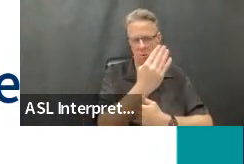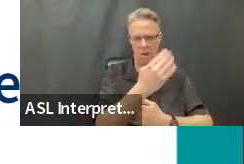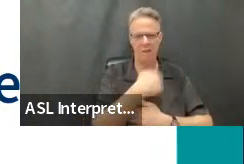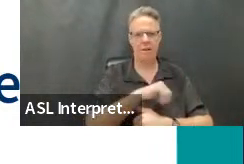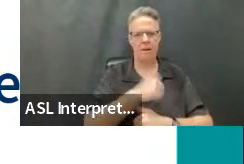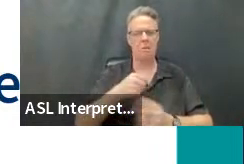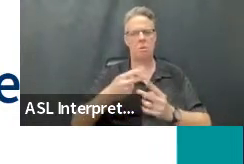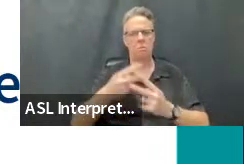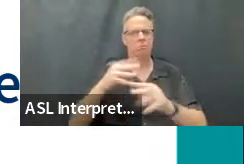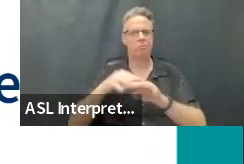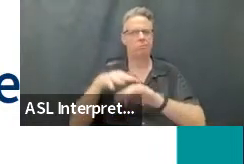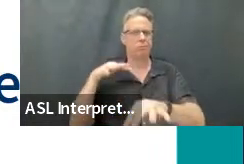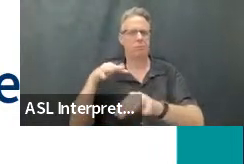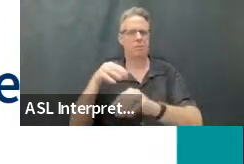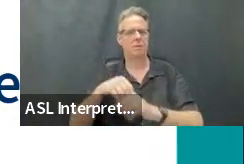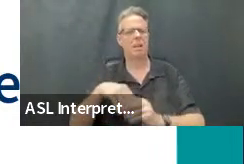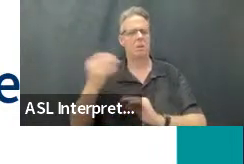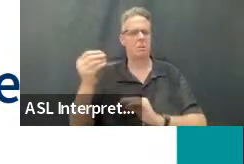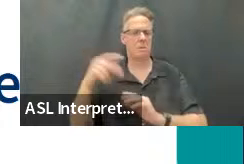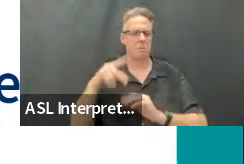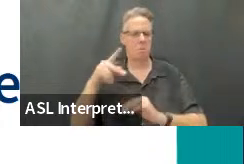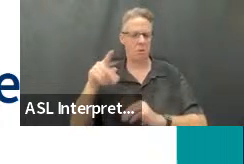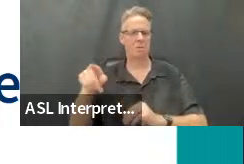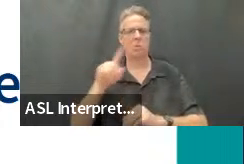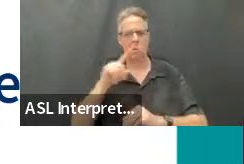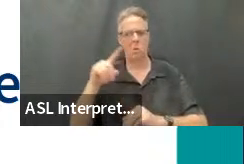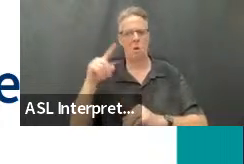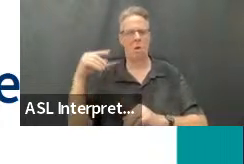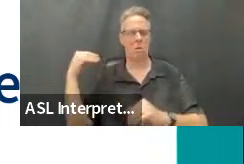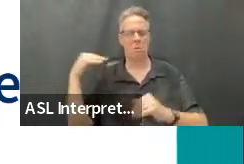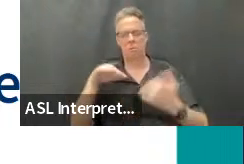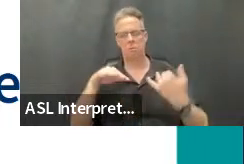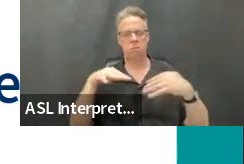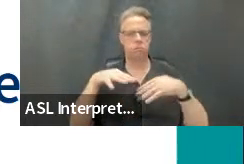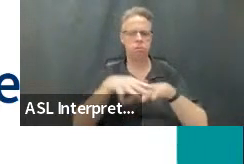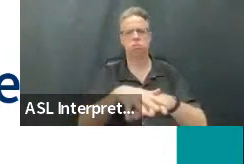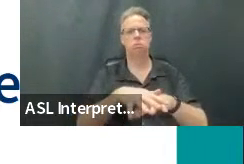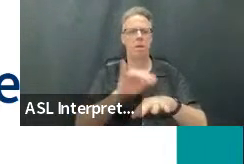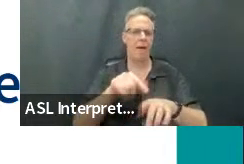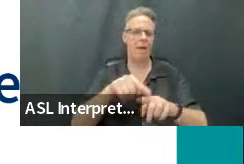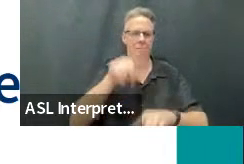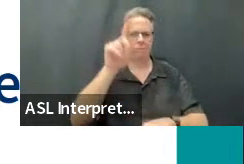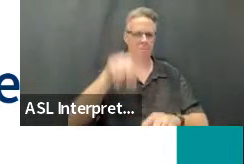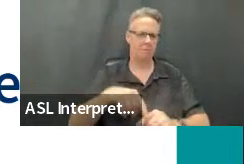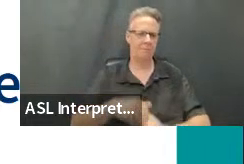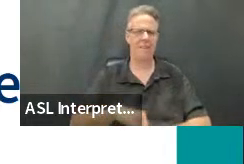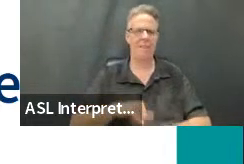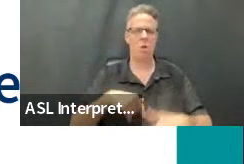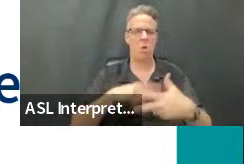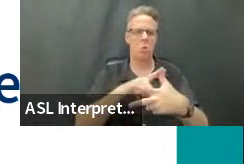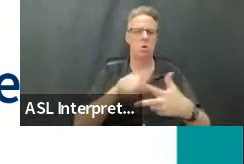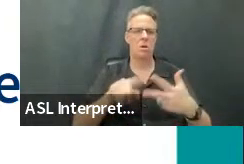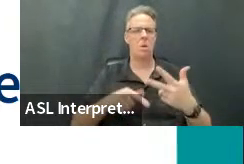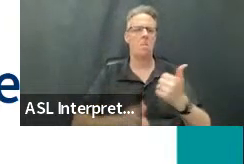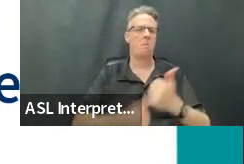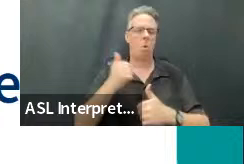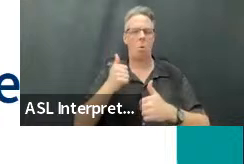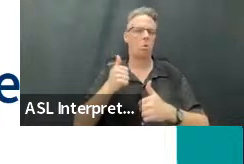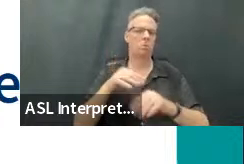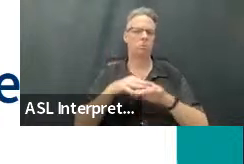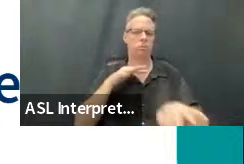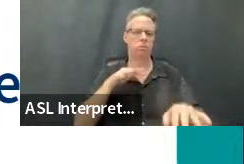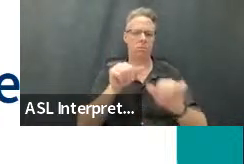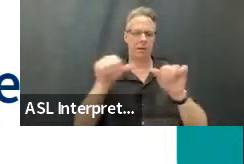bottlenecks outside, they're kind of in Portland, but this one actually influences the program area. So those are the 3 main bottlenecks we have. Next, I will